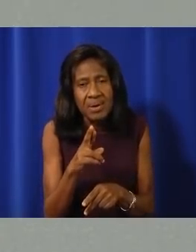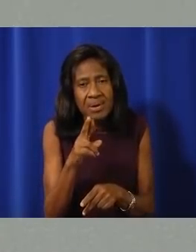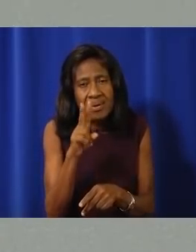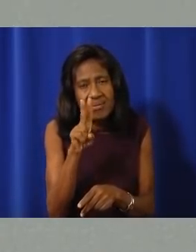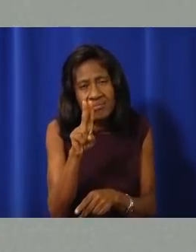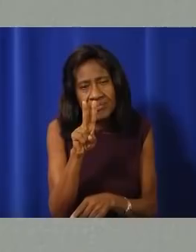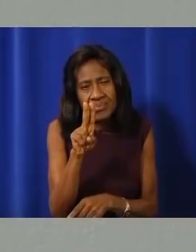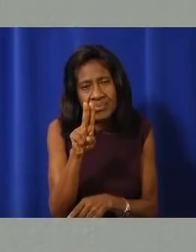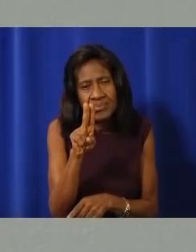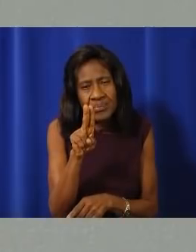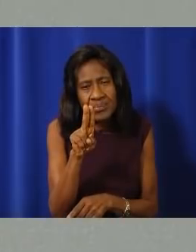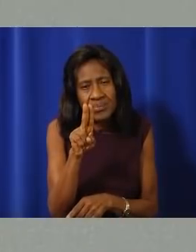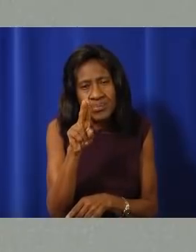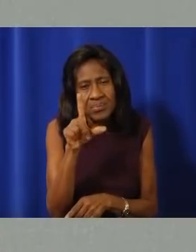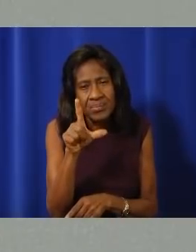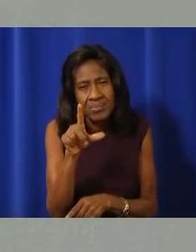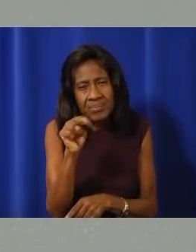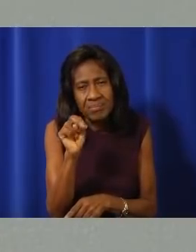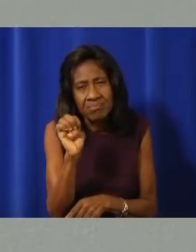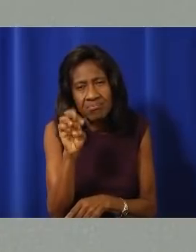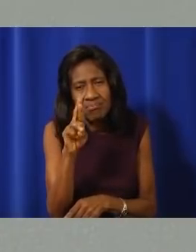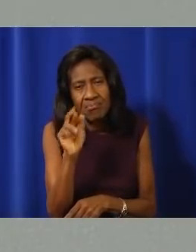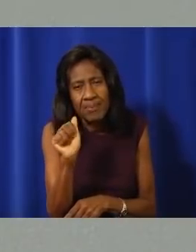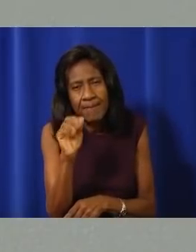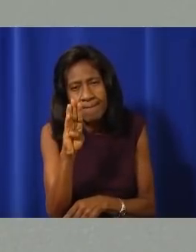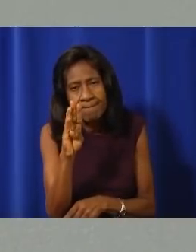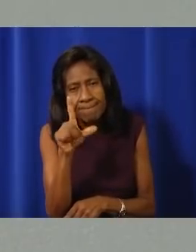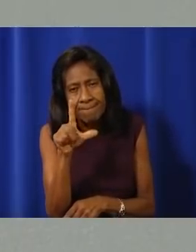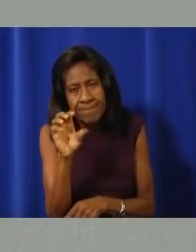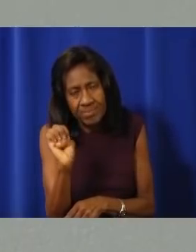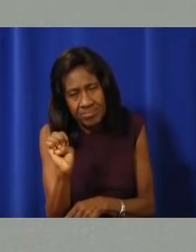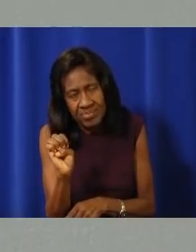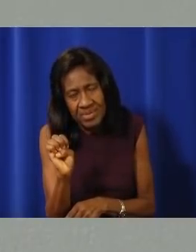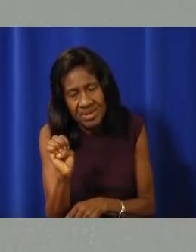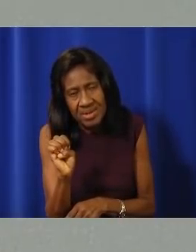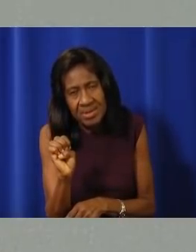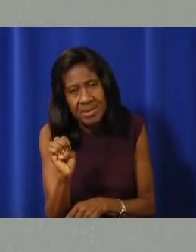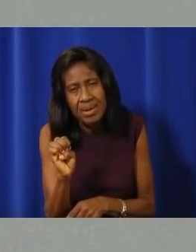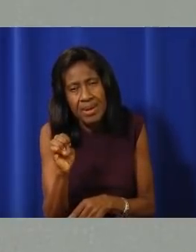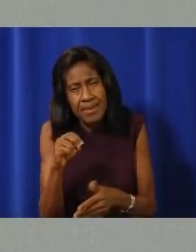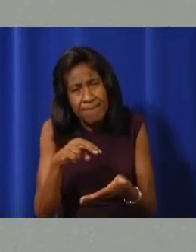distribution demographically, and they obviously have less